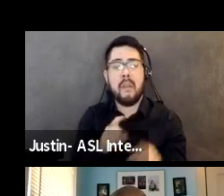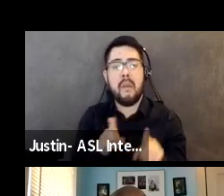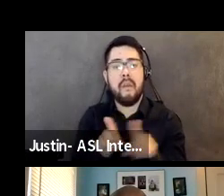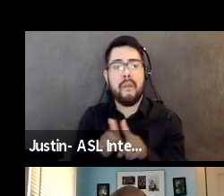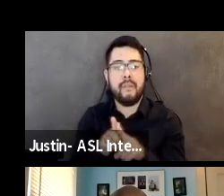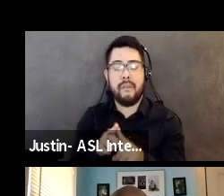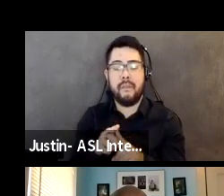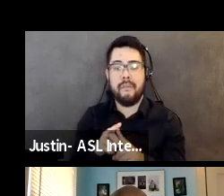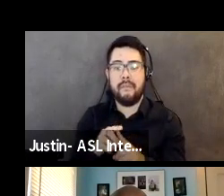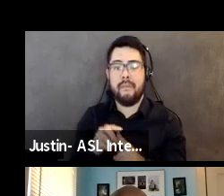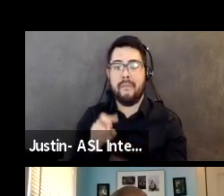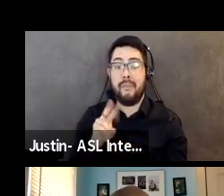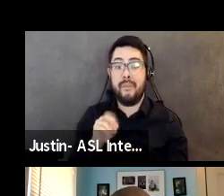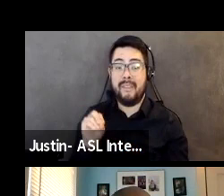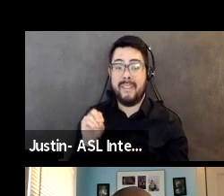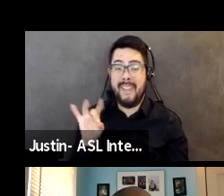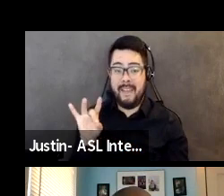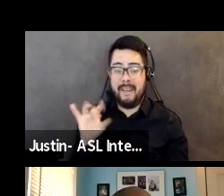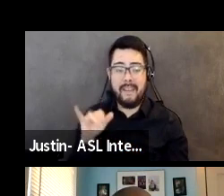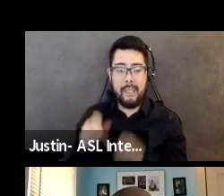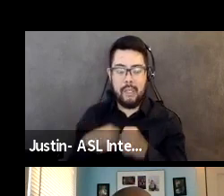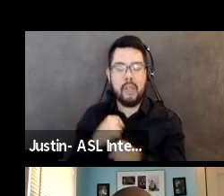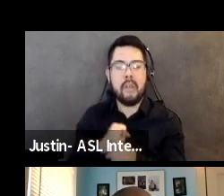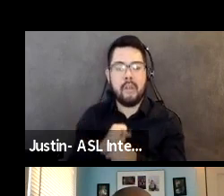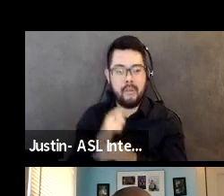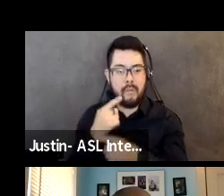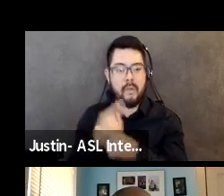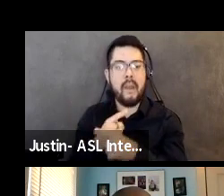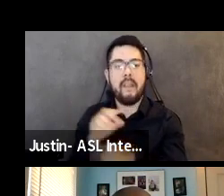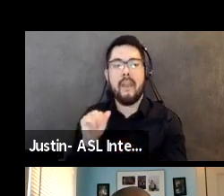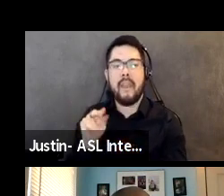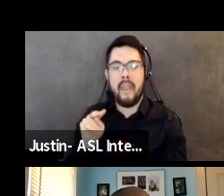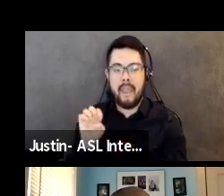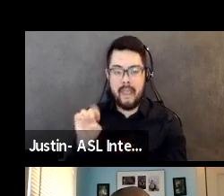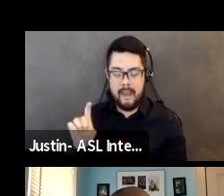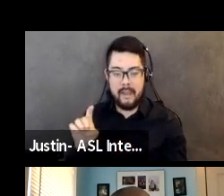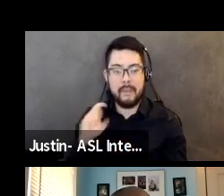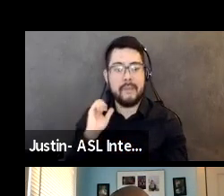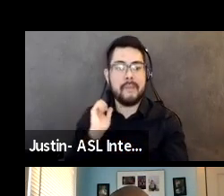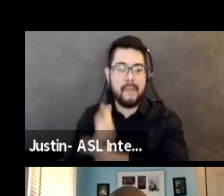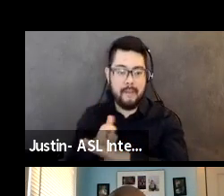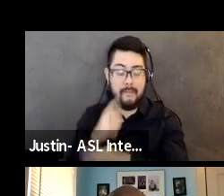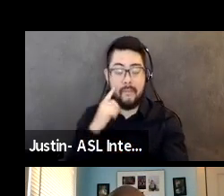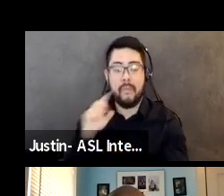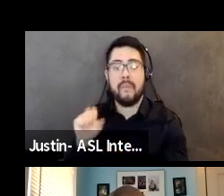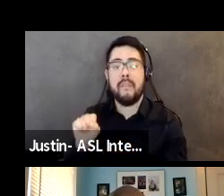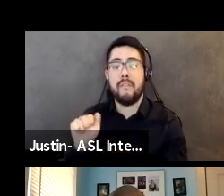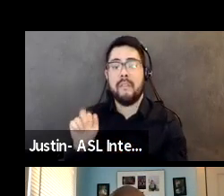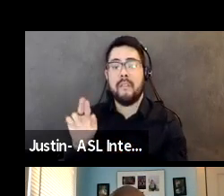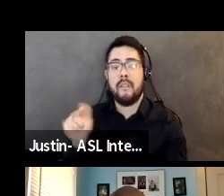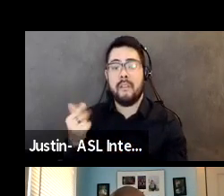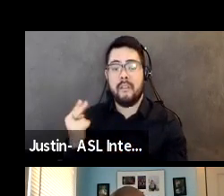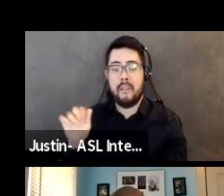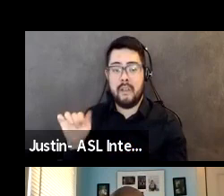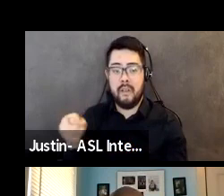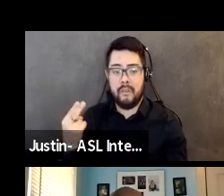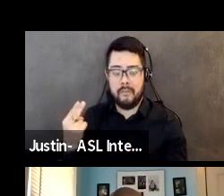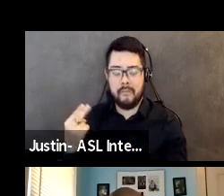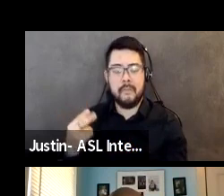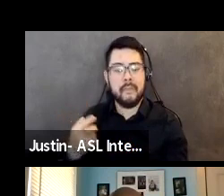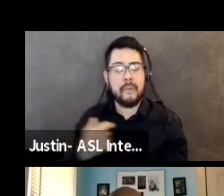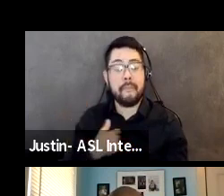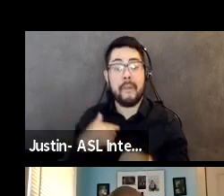2008 there was an annex that was made to sagonash so although i am i absolutely